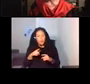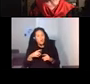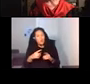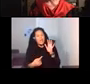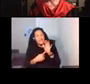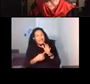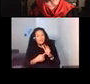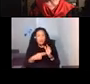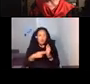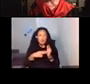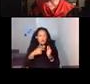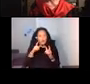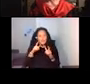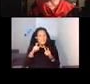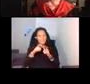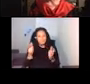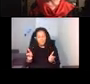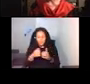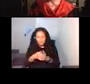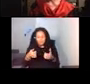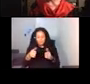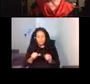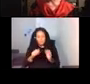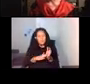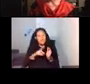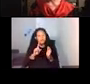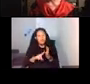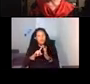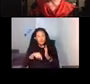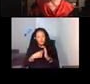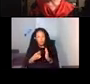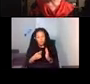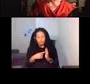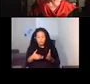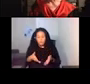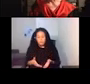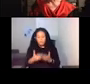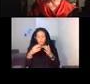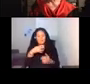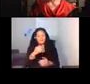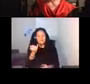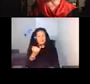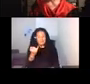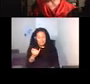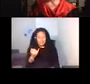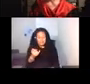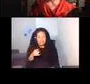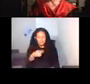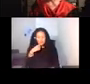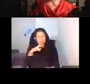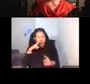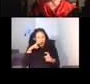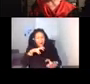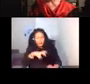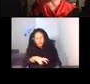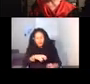College, Cambridge. Margaret Ursula Jones, born 1916, an archaeologist who directed